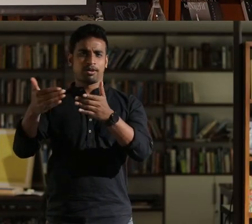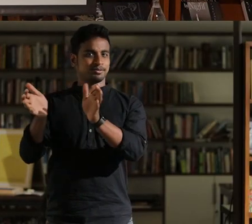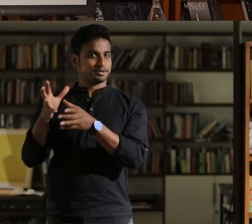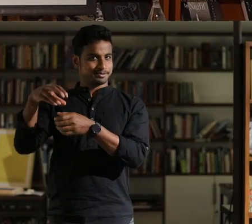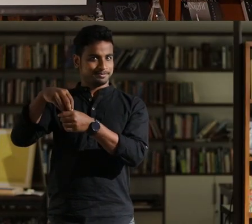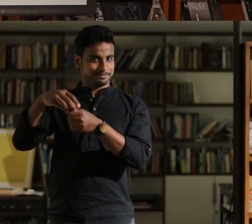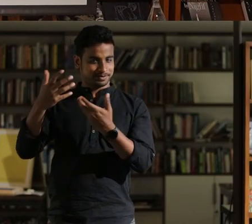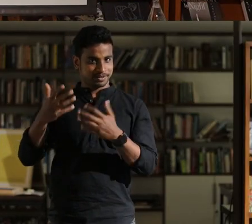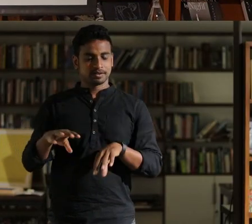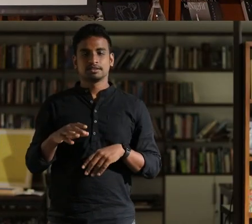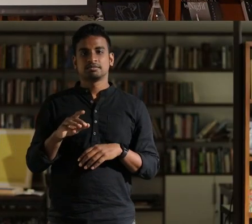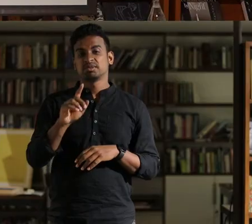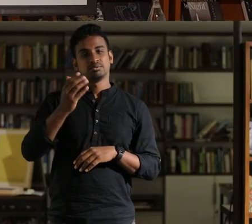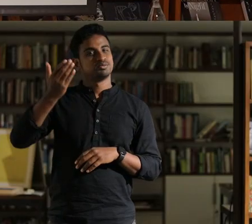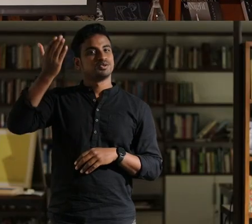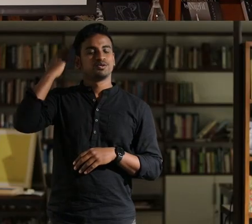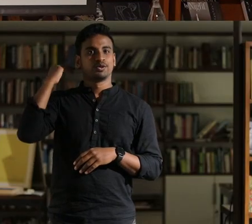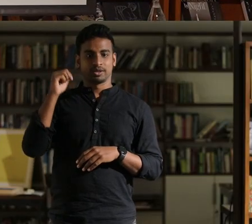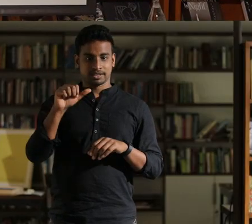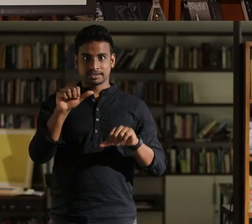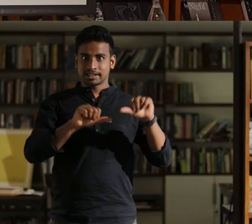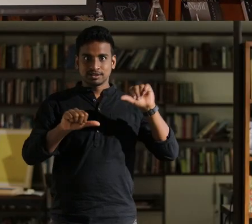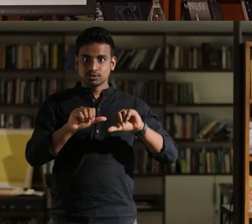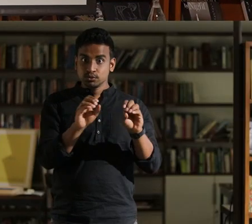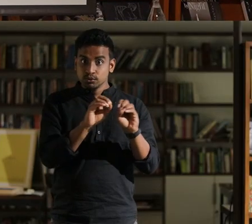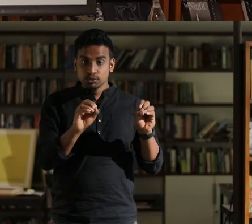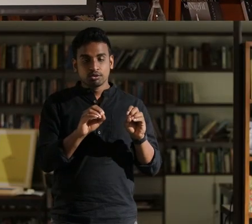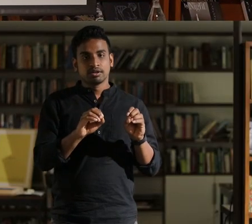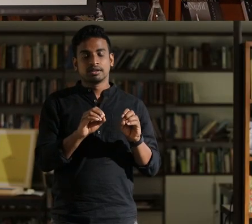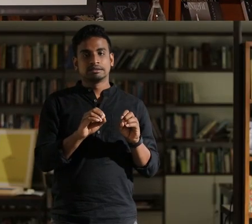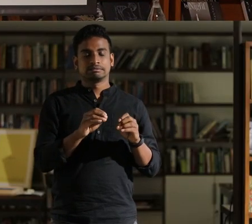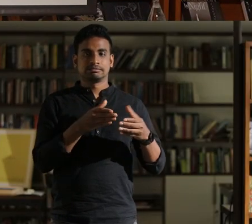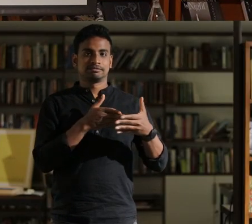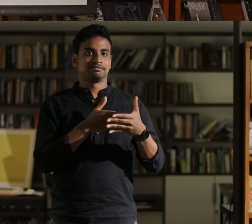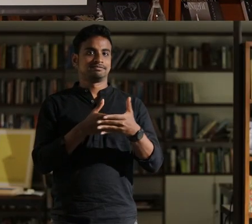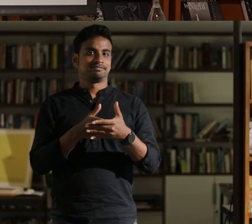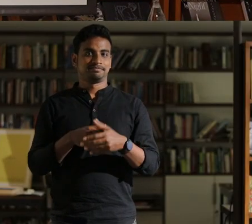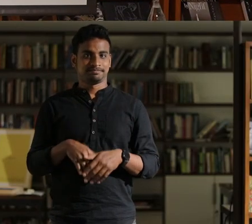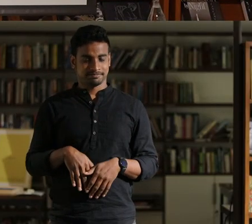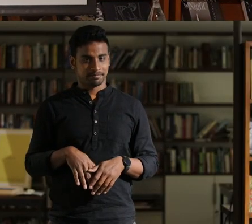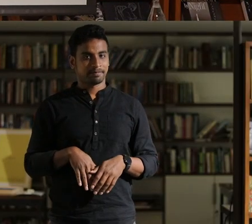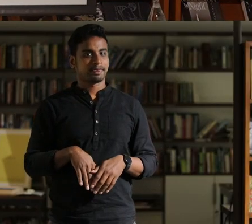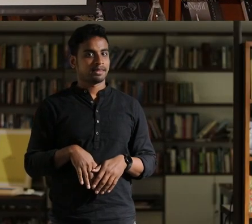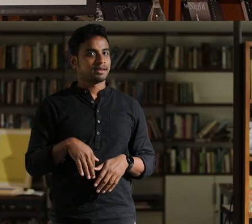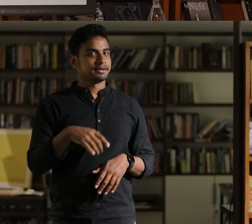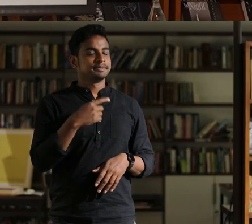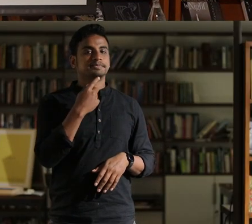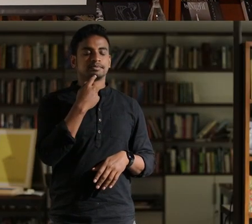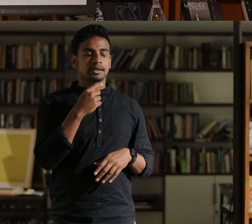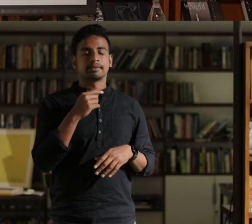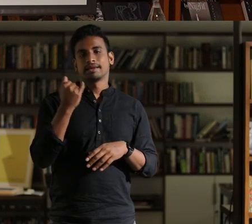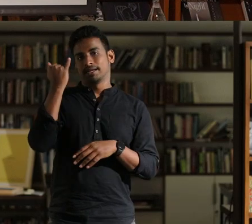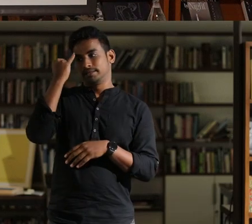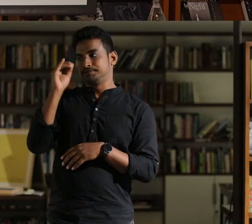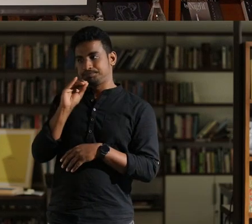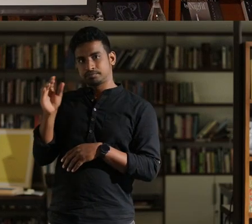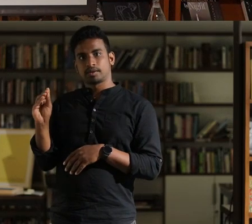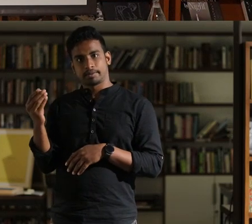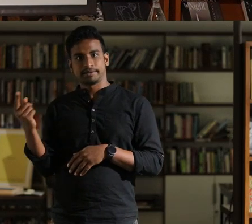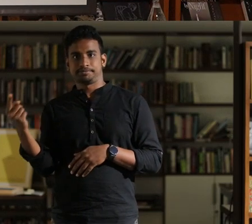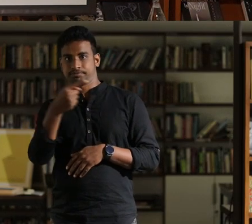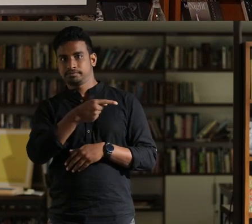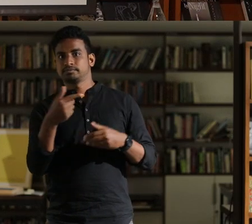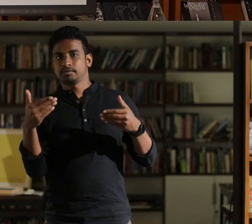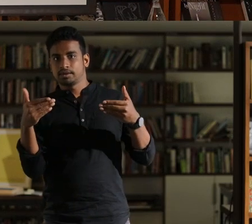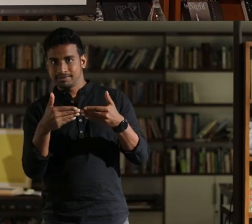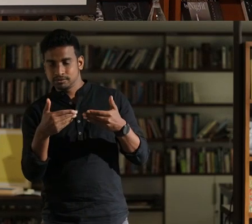pretty new for the non-scientific community. So suggested that UTexas get in touch with them. And